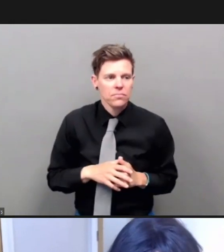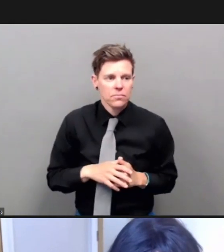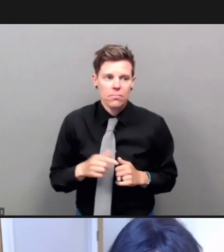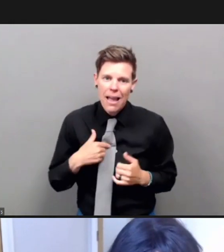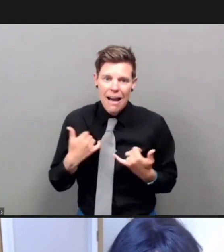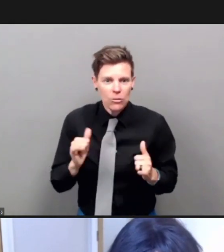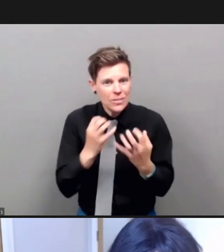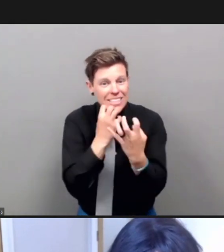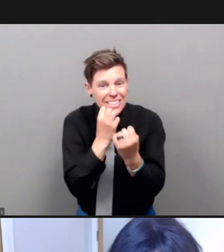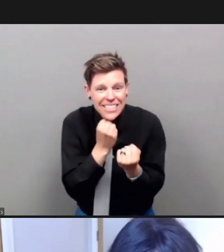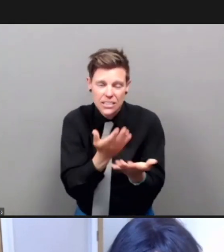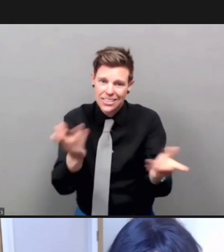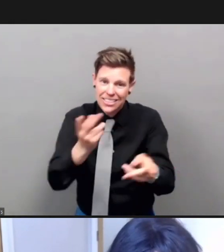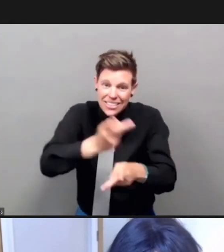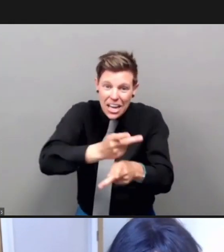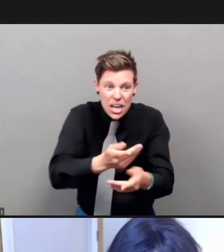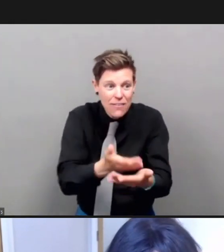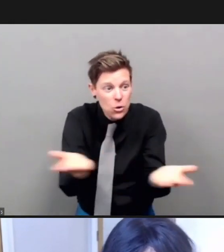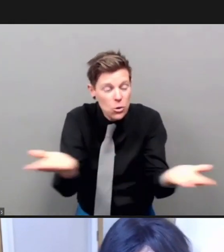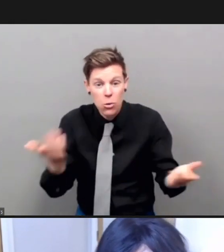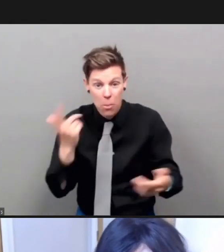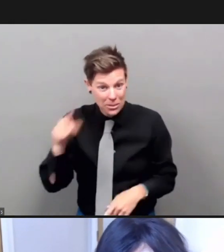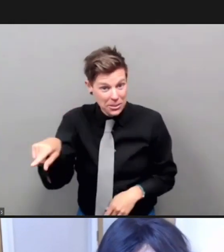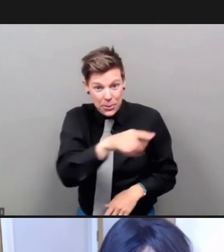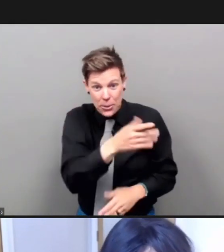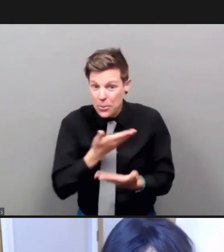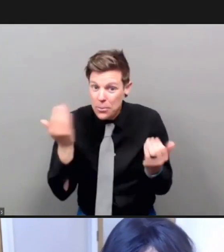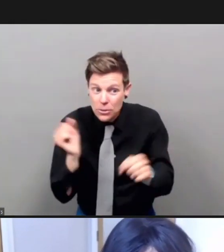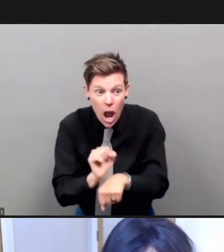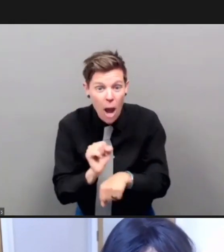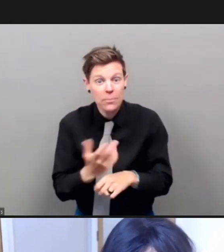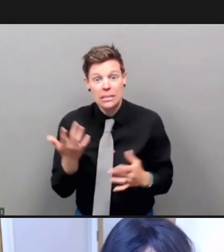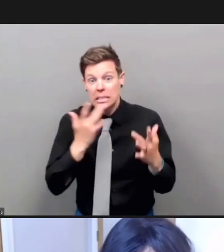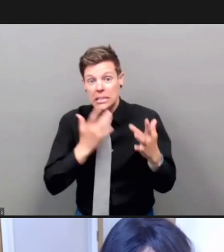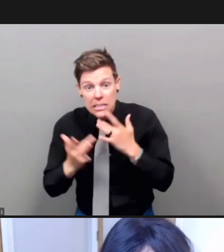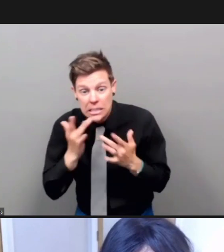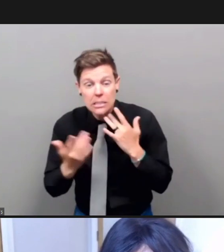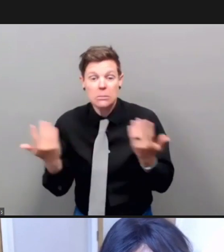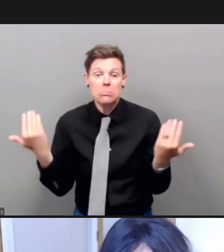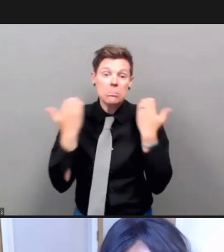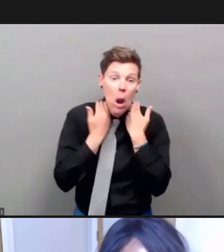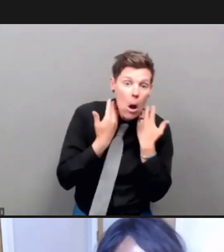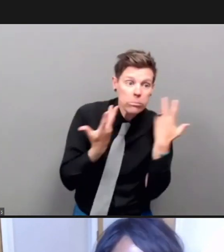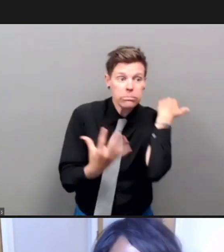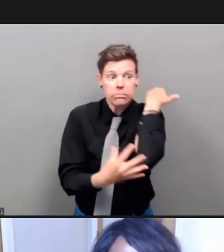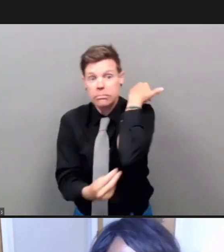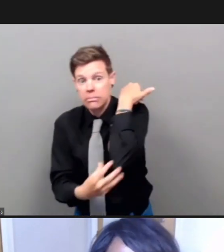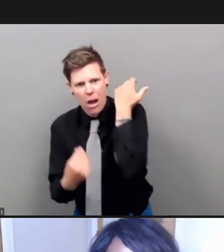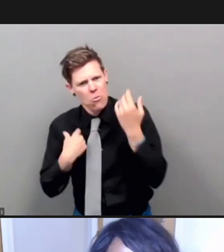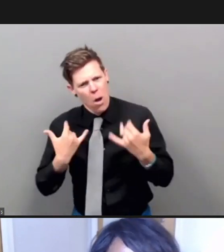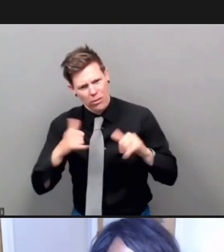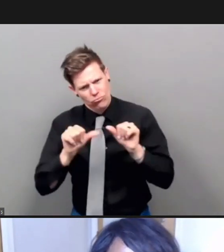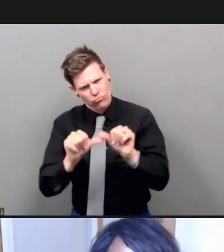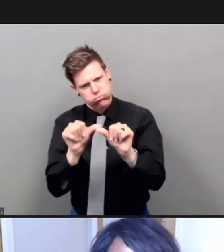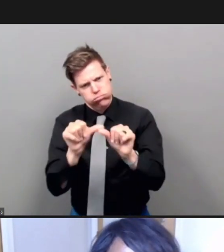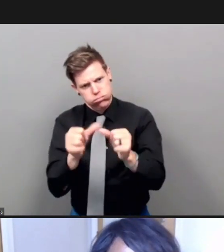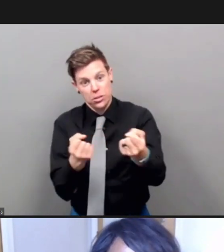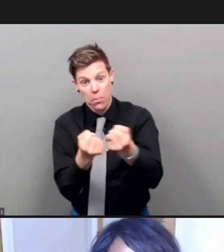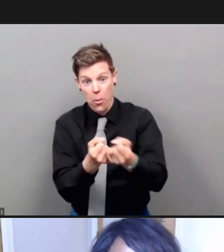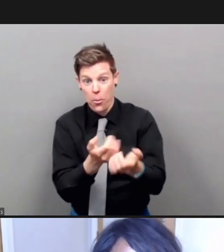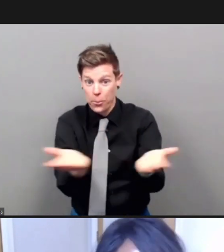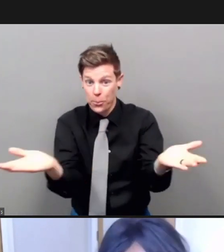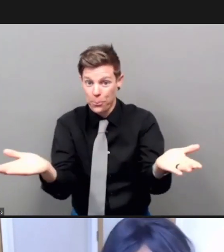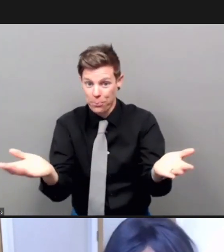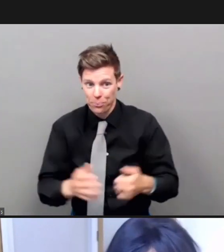get them benefits as long as we can. Thank you, secretaries, and thank you, Dan, for that question. Matthew, go ahead,